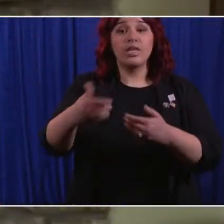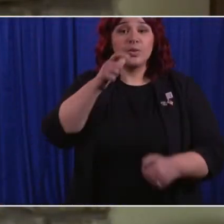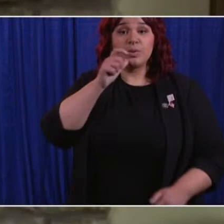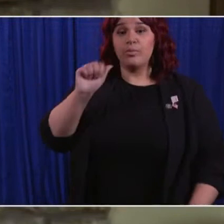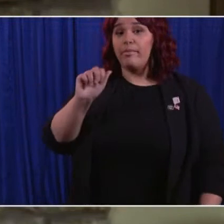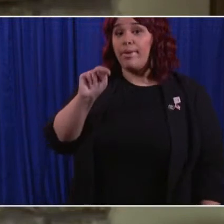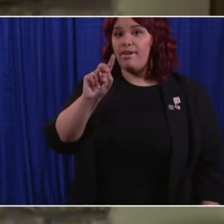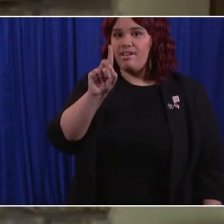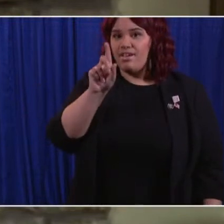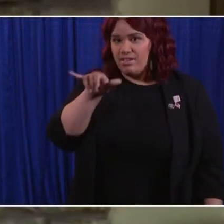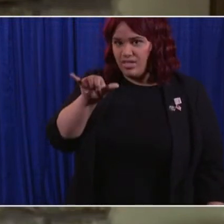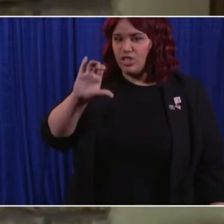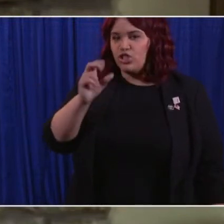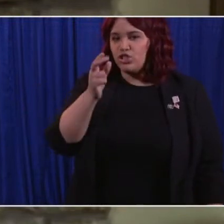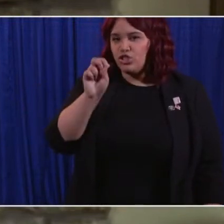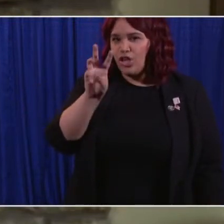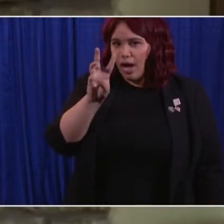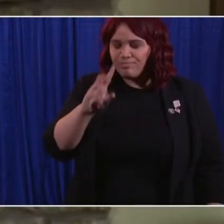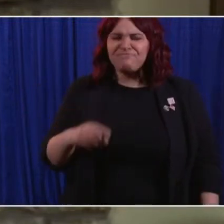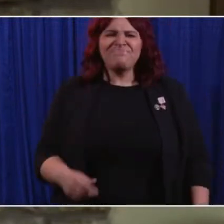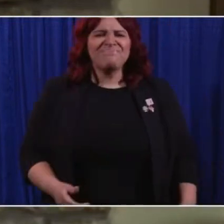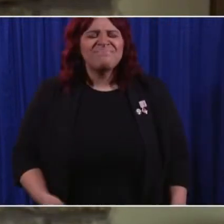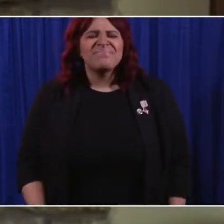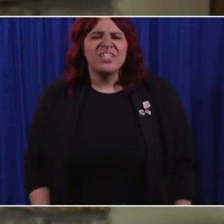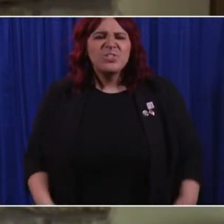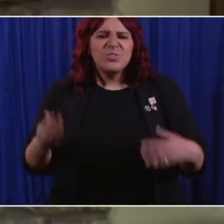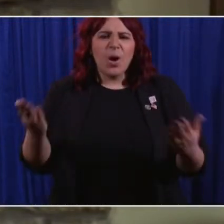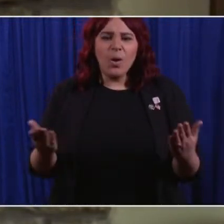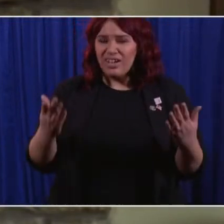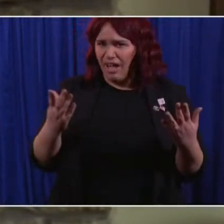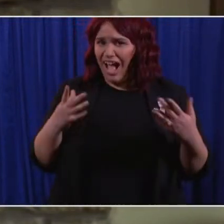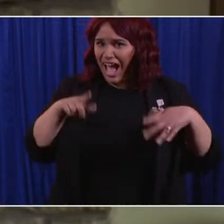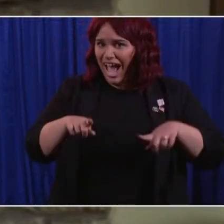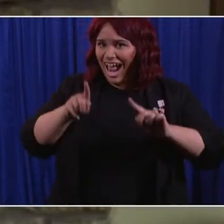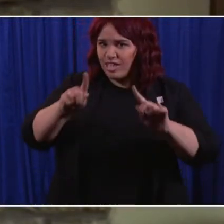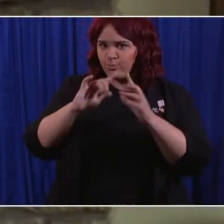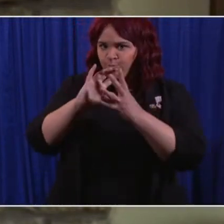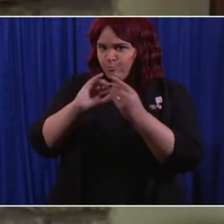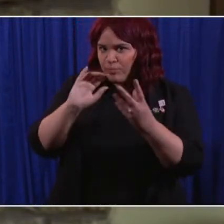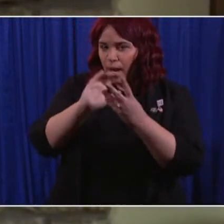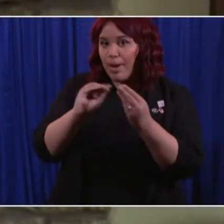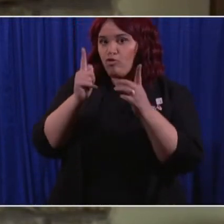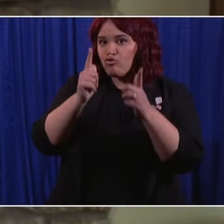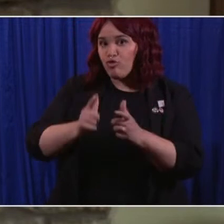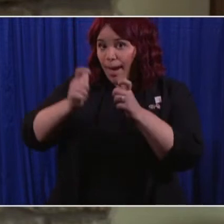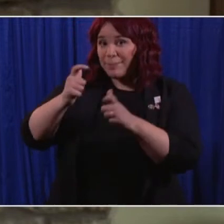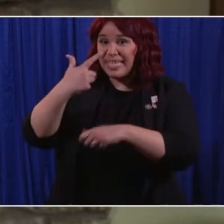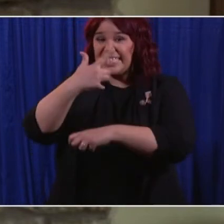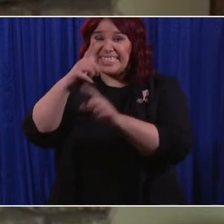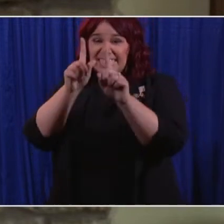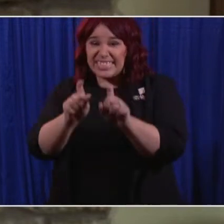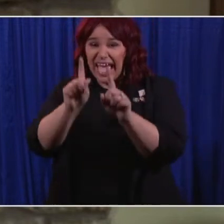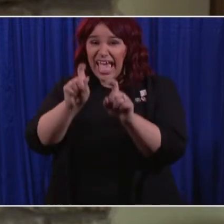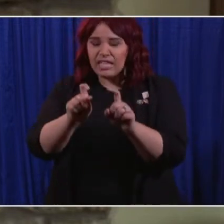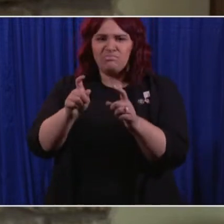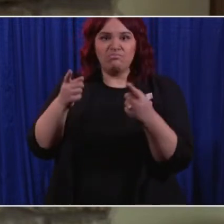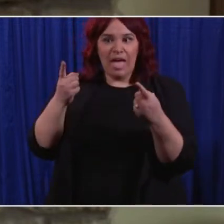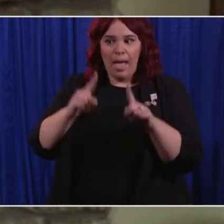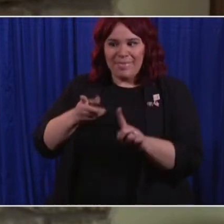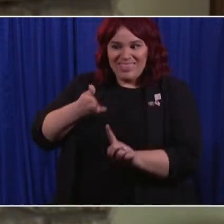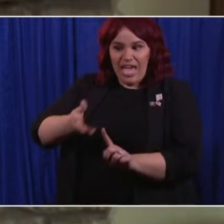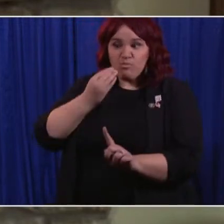expansion of testing, the at-home testing, do you believe that could make it harder for the state to reach the 50 cases